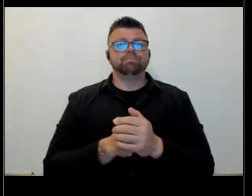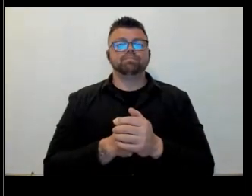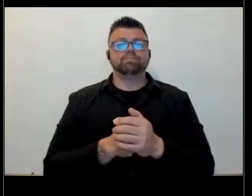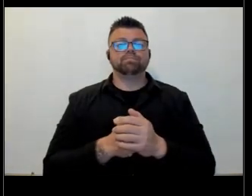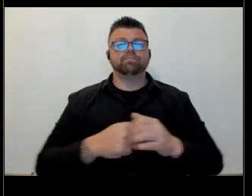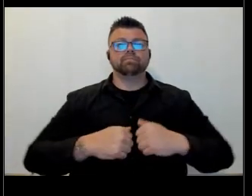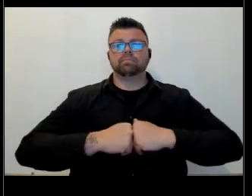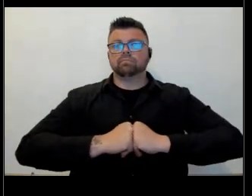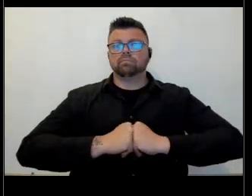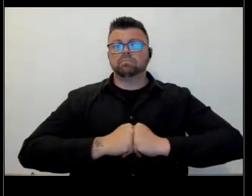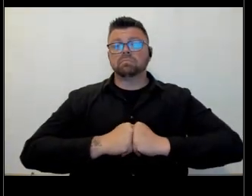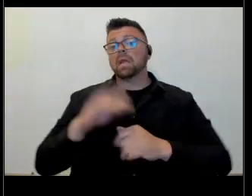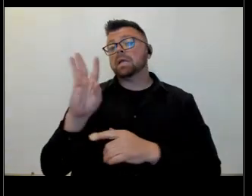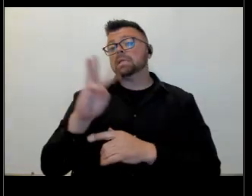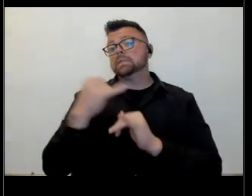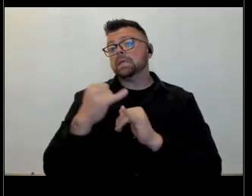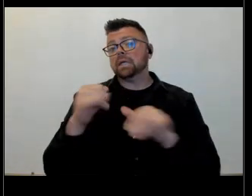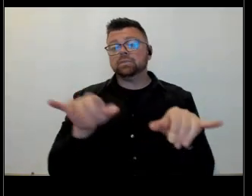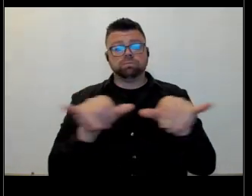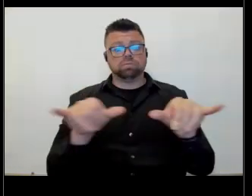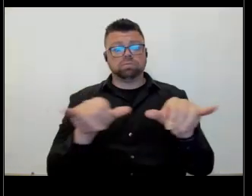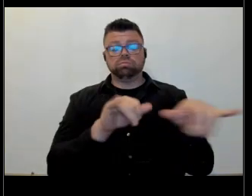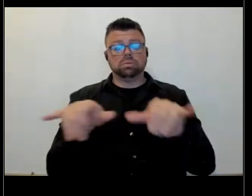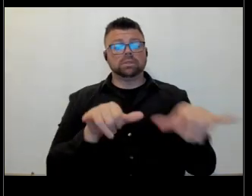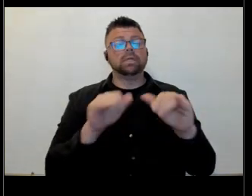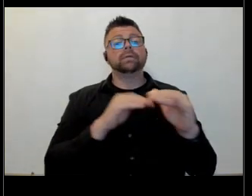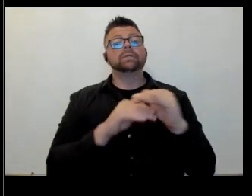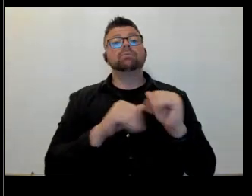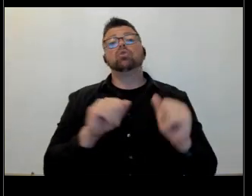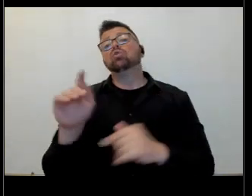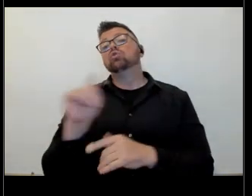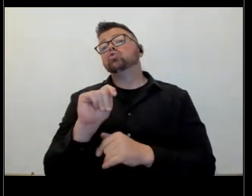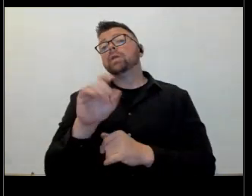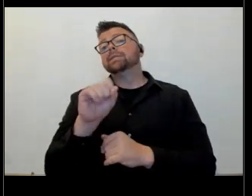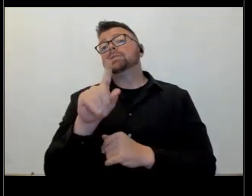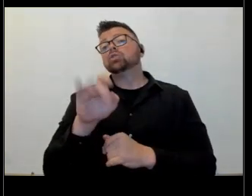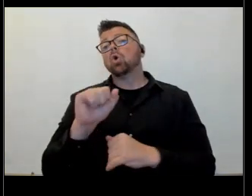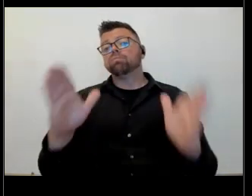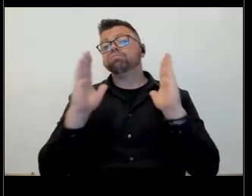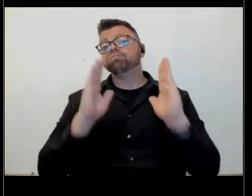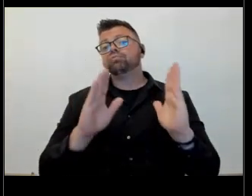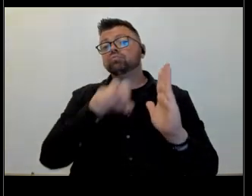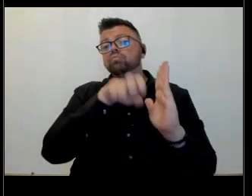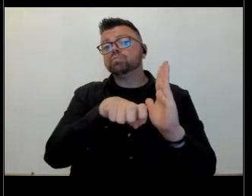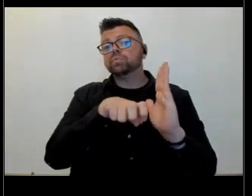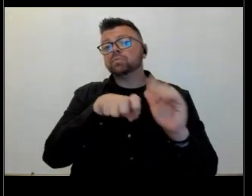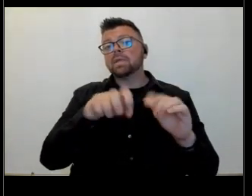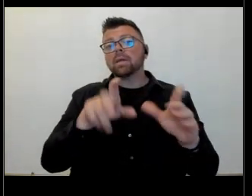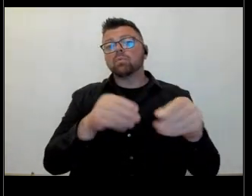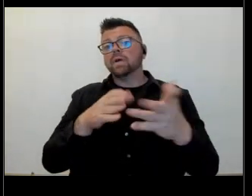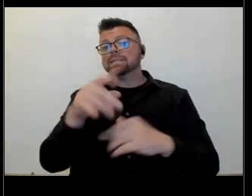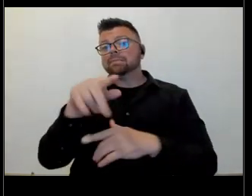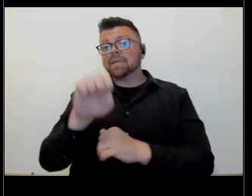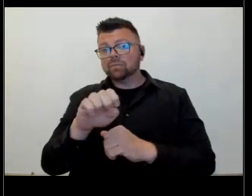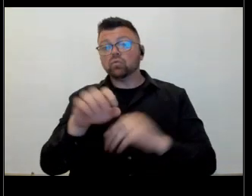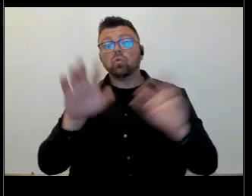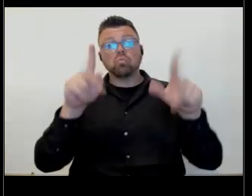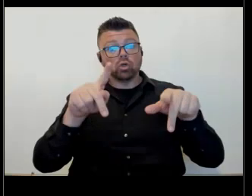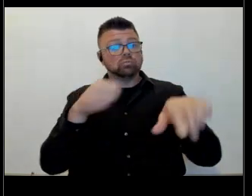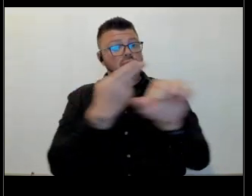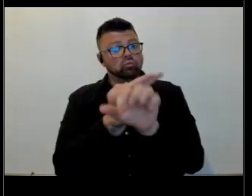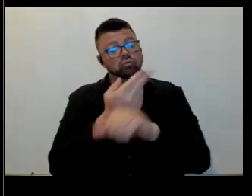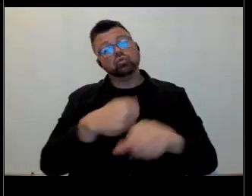A 60-inch wide standard accessible toilet stall allows space for an attendant to assist a person